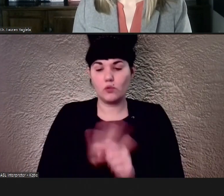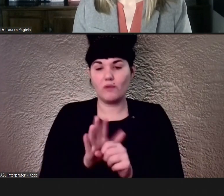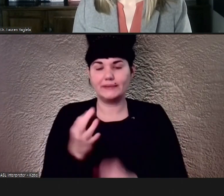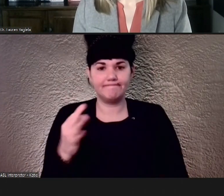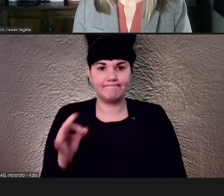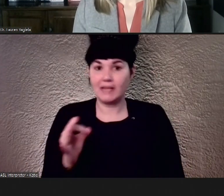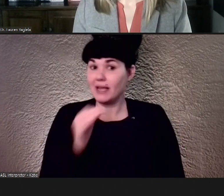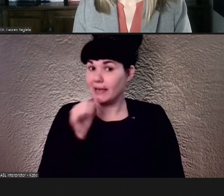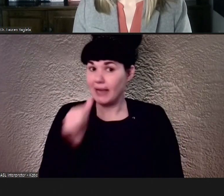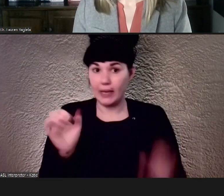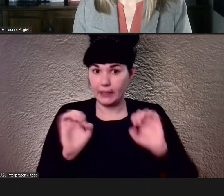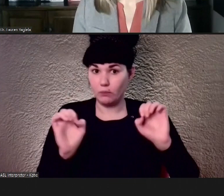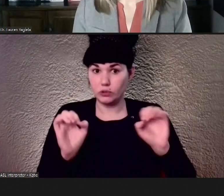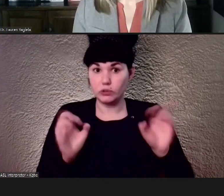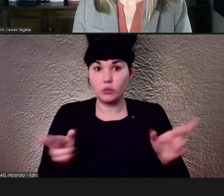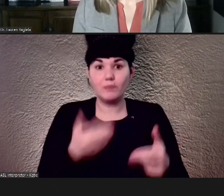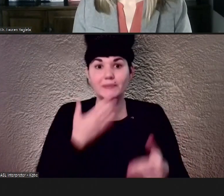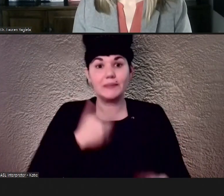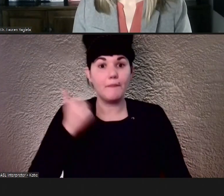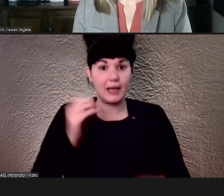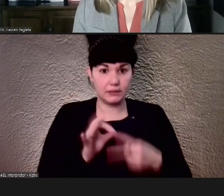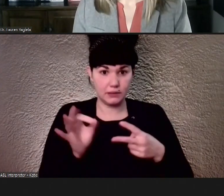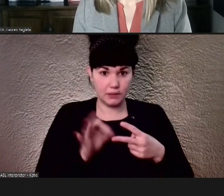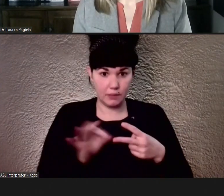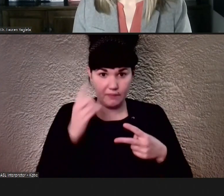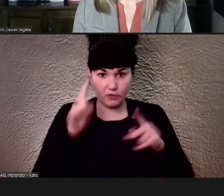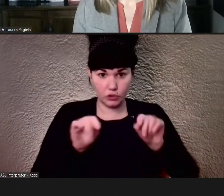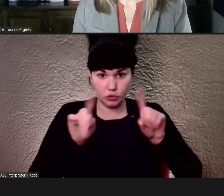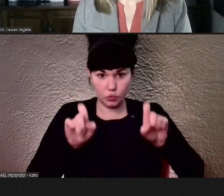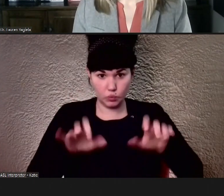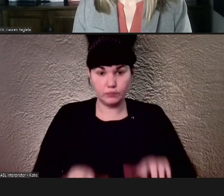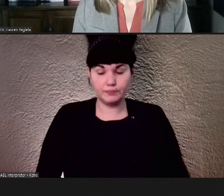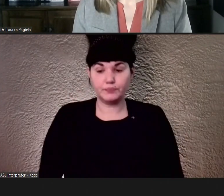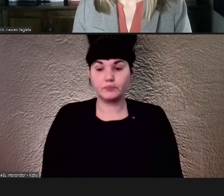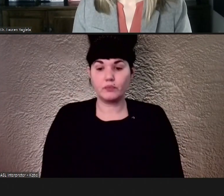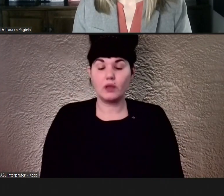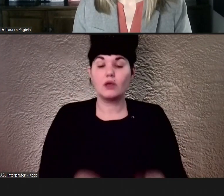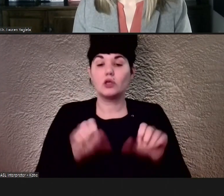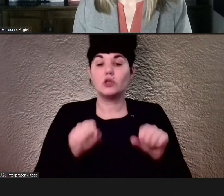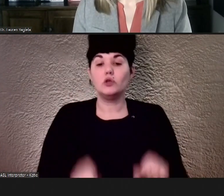rooms, are the best option to get tested. And you can visit